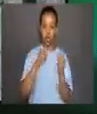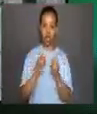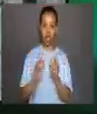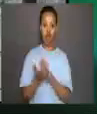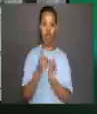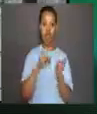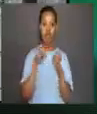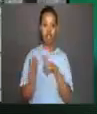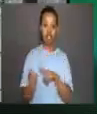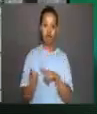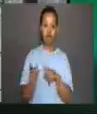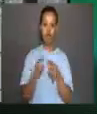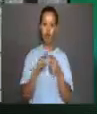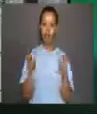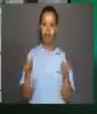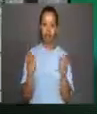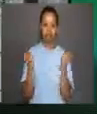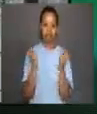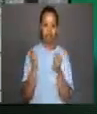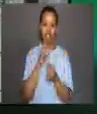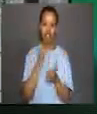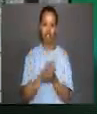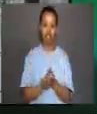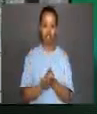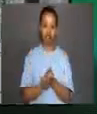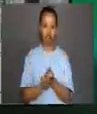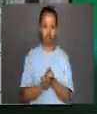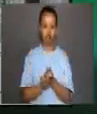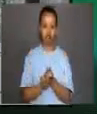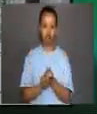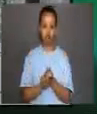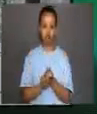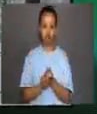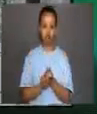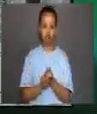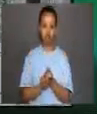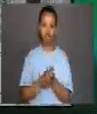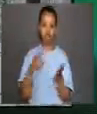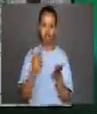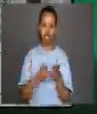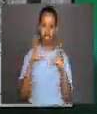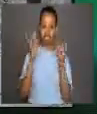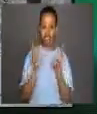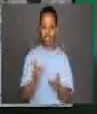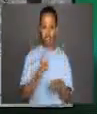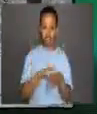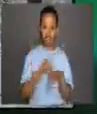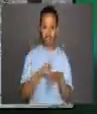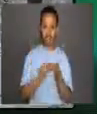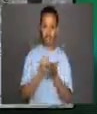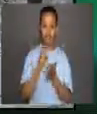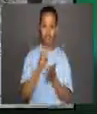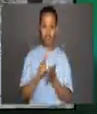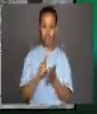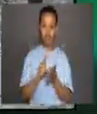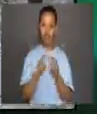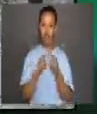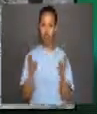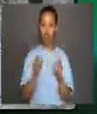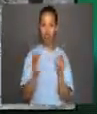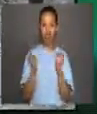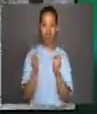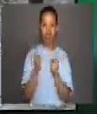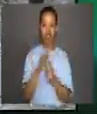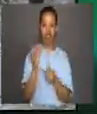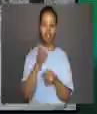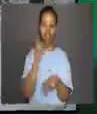biome is extremely cold. Taiga winters are long and harsh,